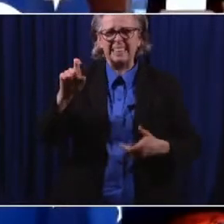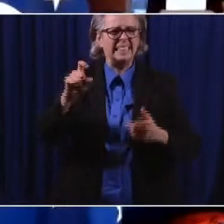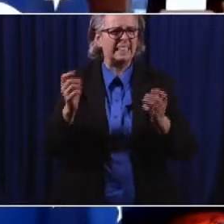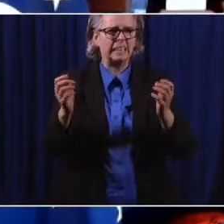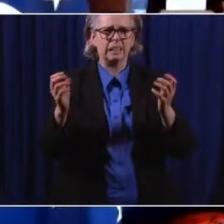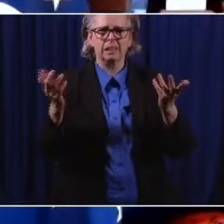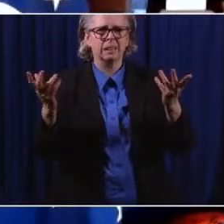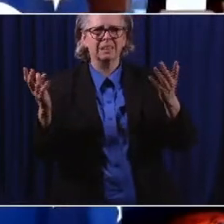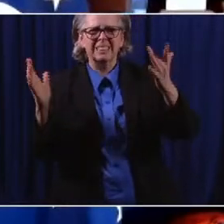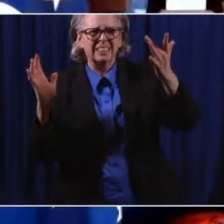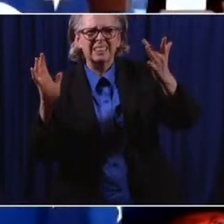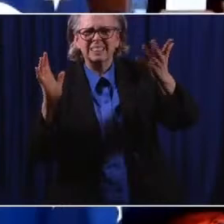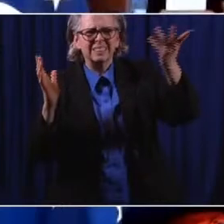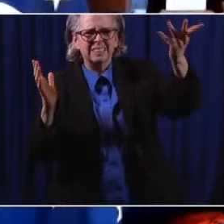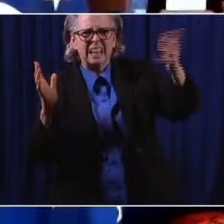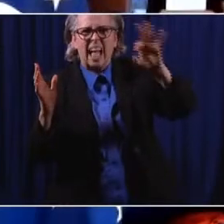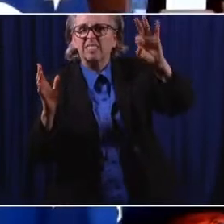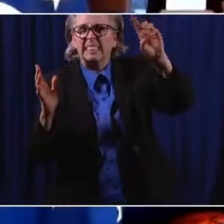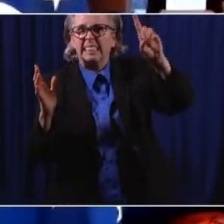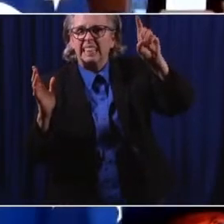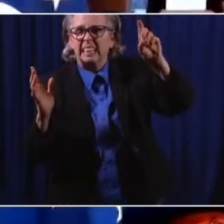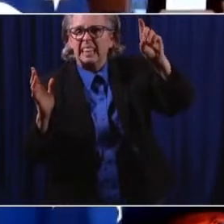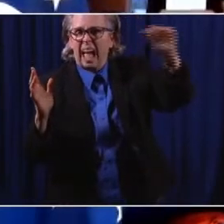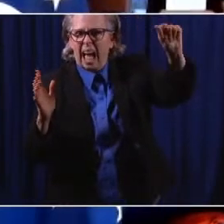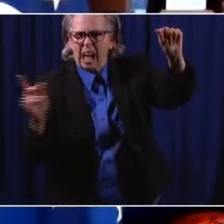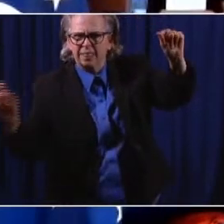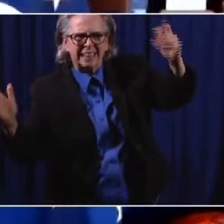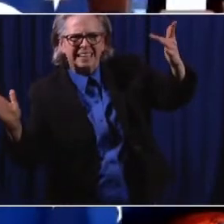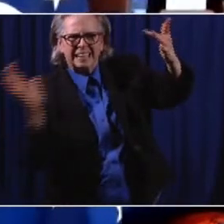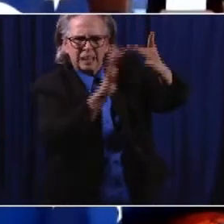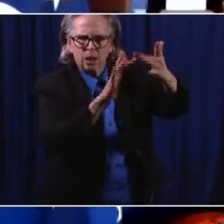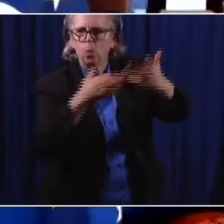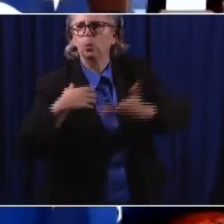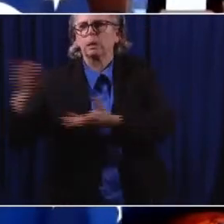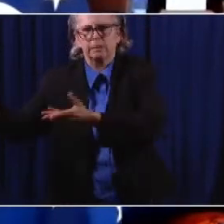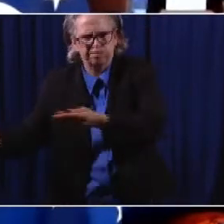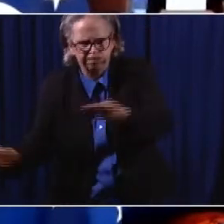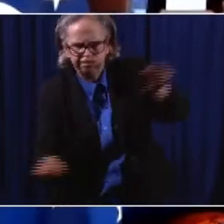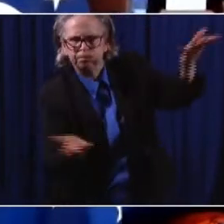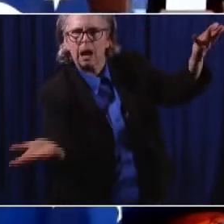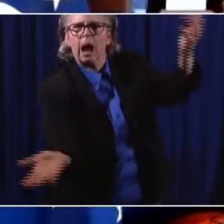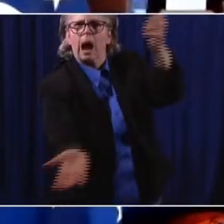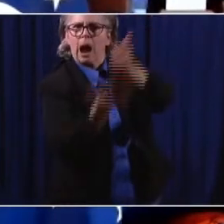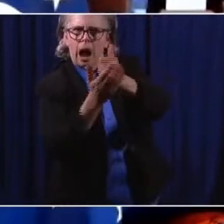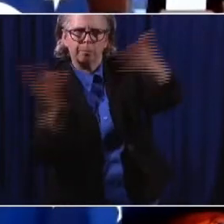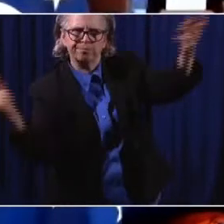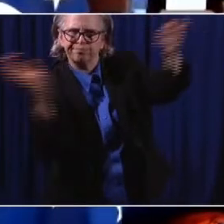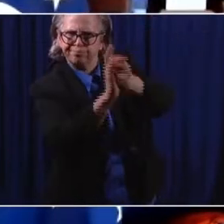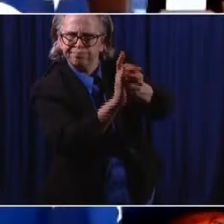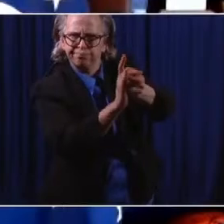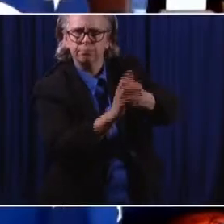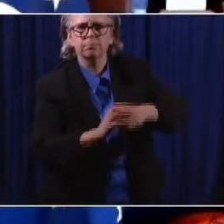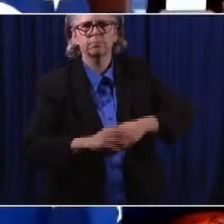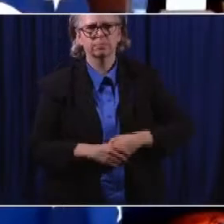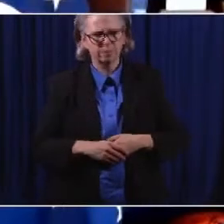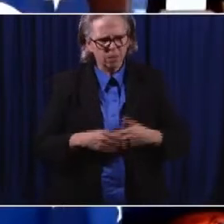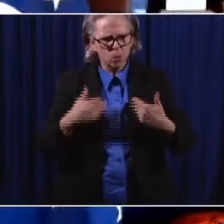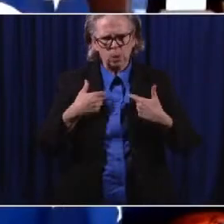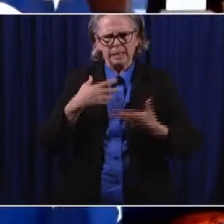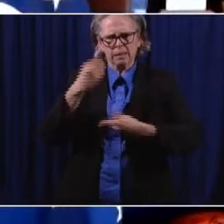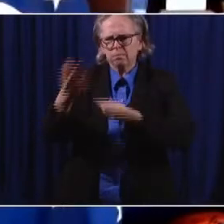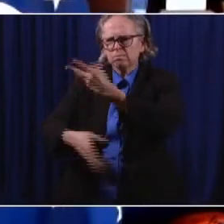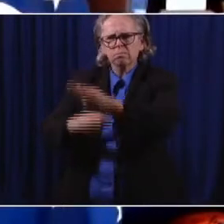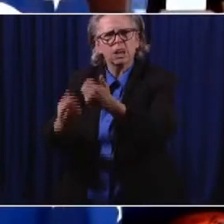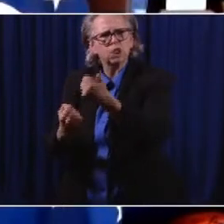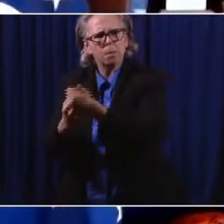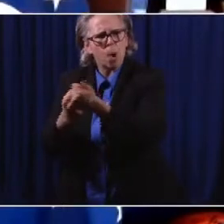plasma treatments and other things that they've asked us to do. We've engaged with our medical community to provide the support and the help that we